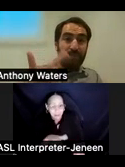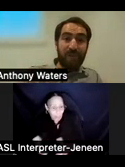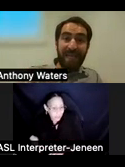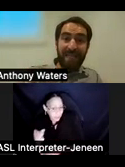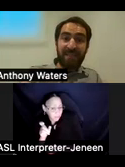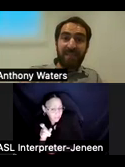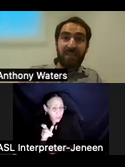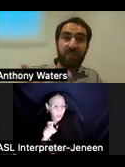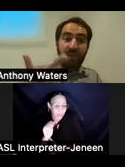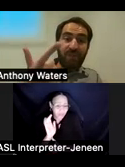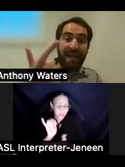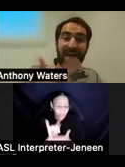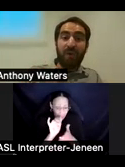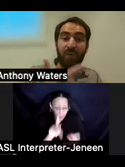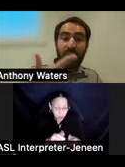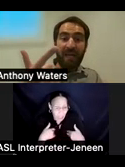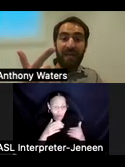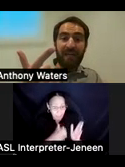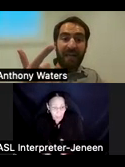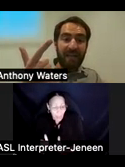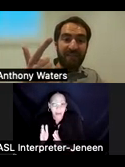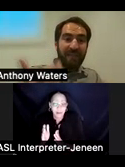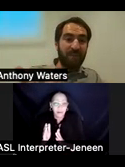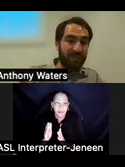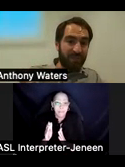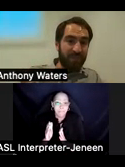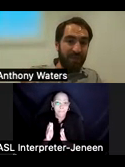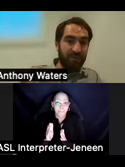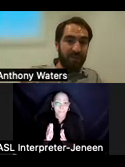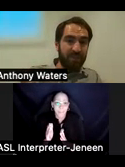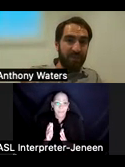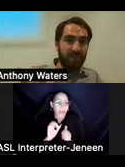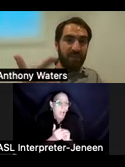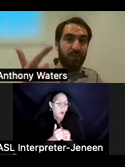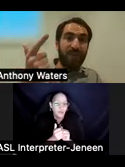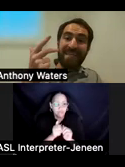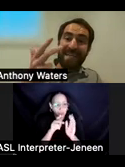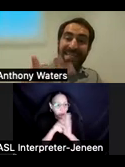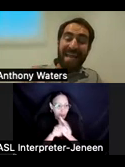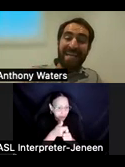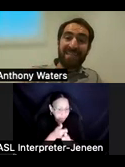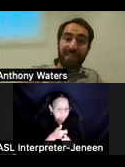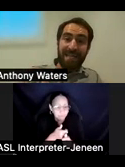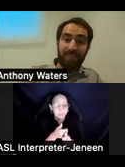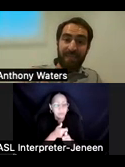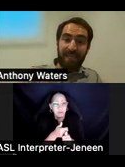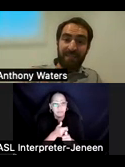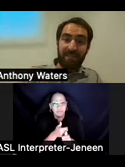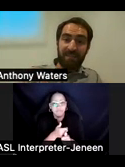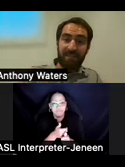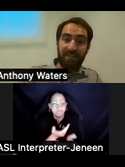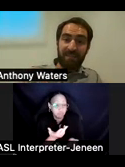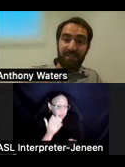they have a plan of how they would kill themselves? Do they intend to act on that